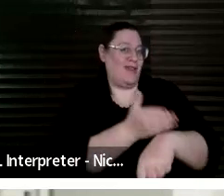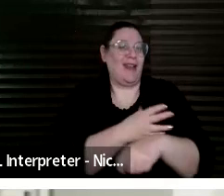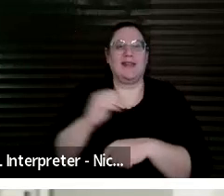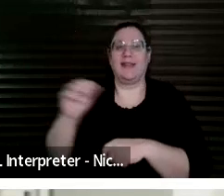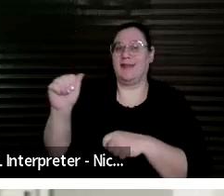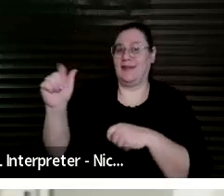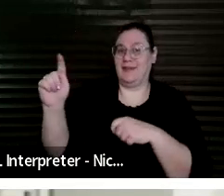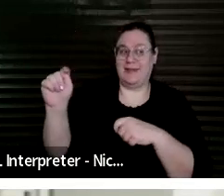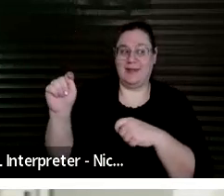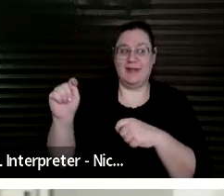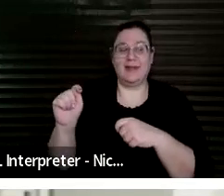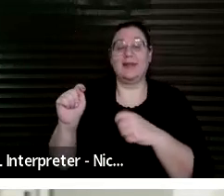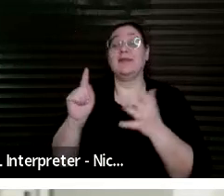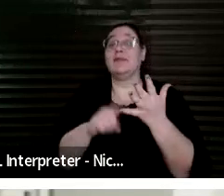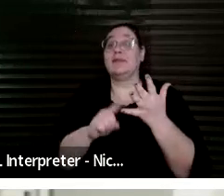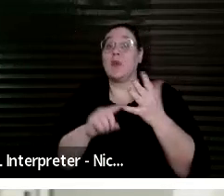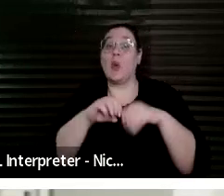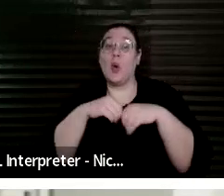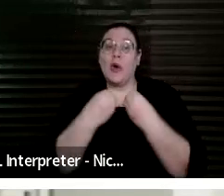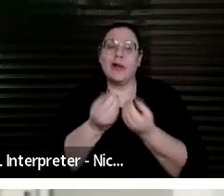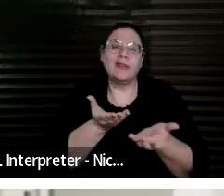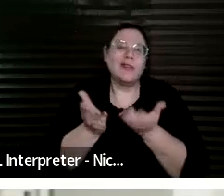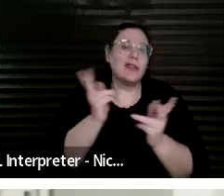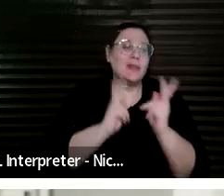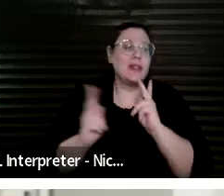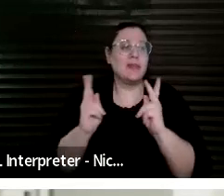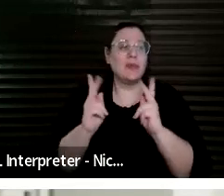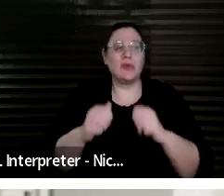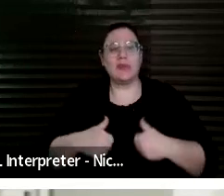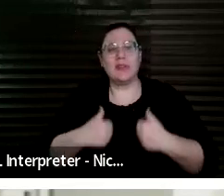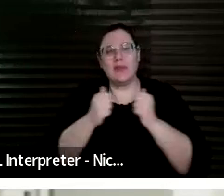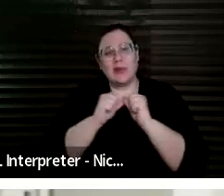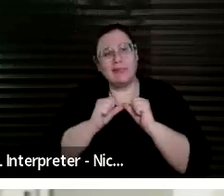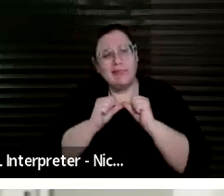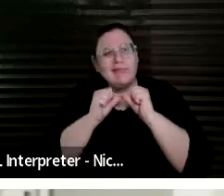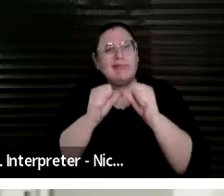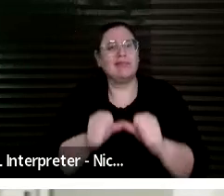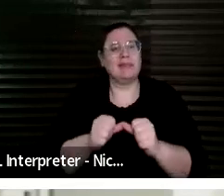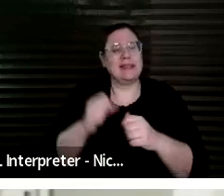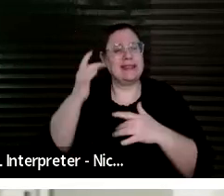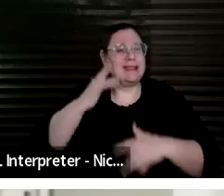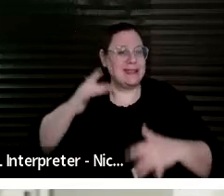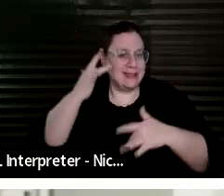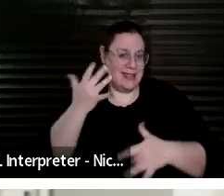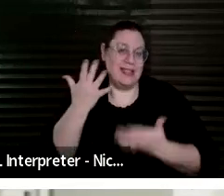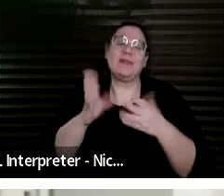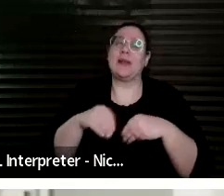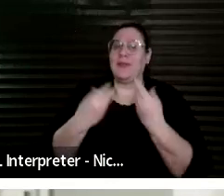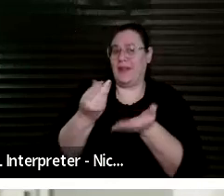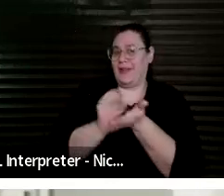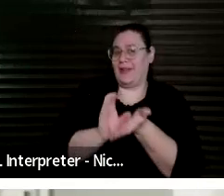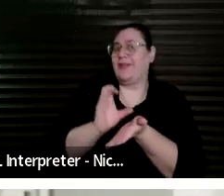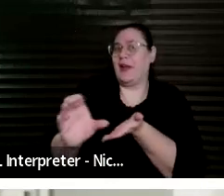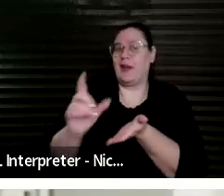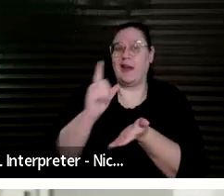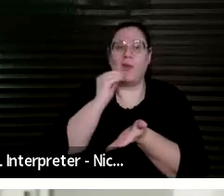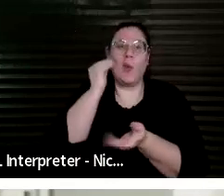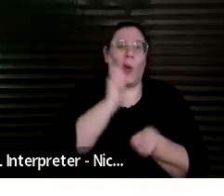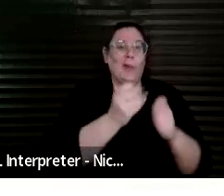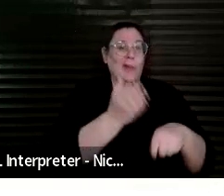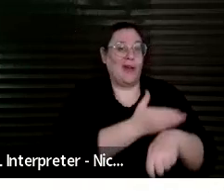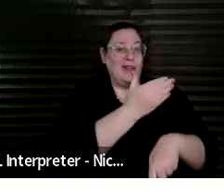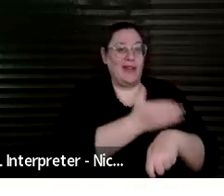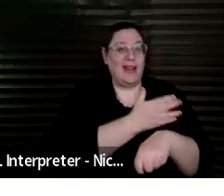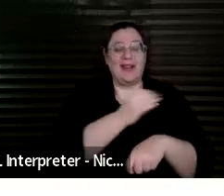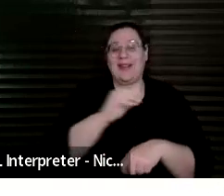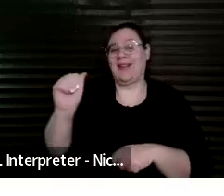chronic diseases may provide funding for home modification and AT. Our home is more than just a